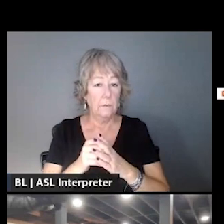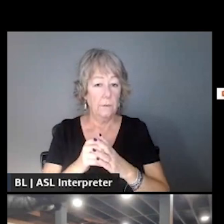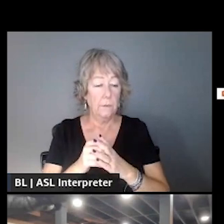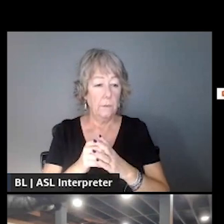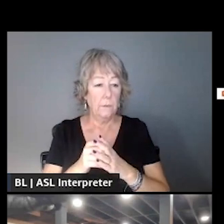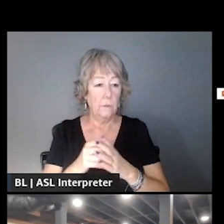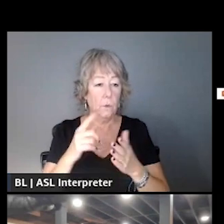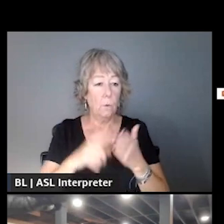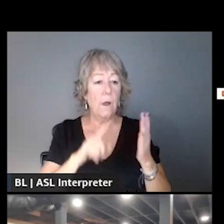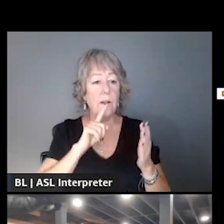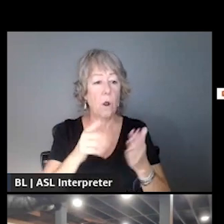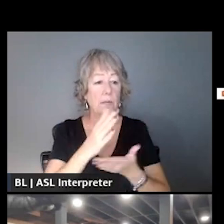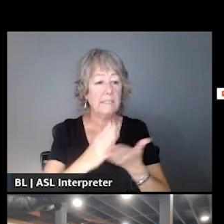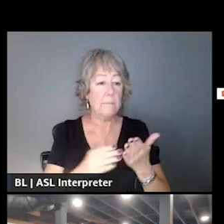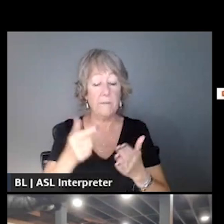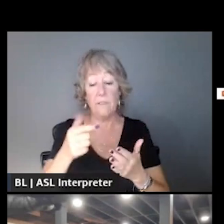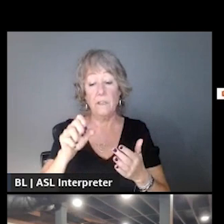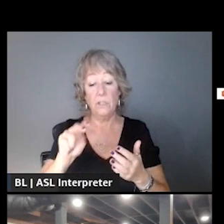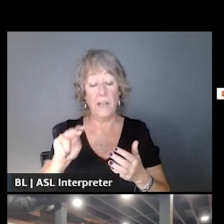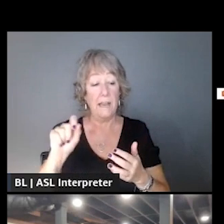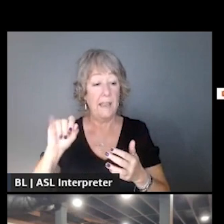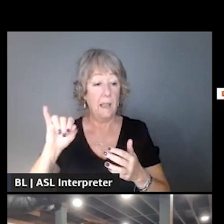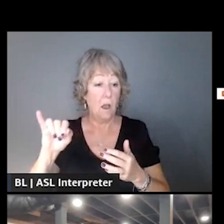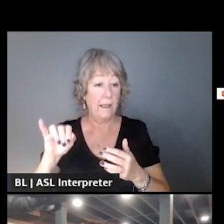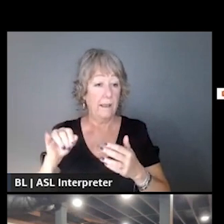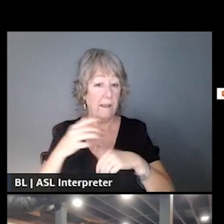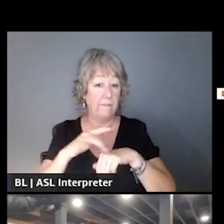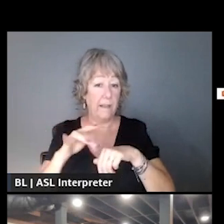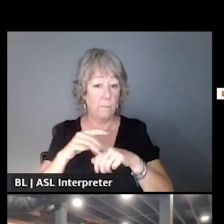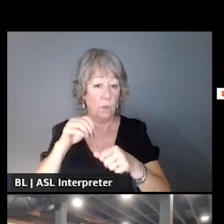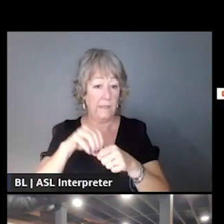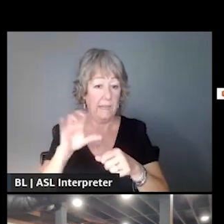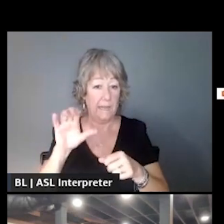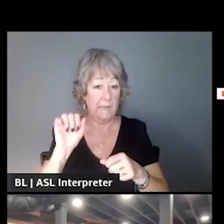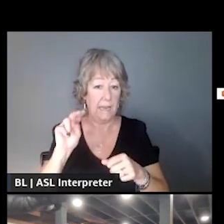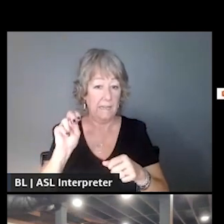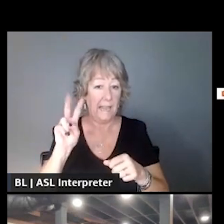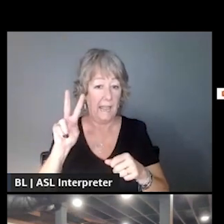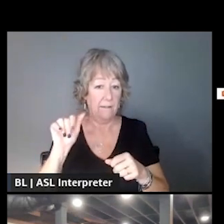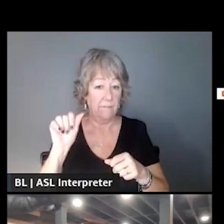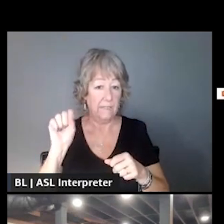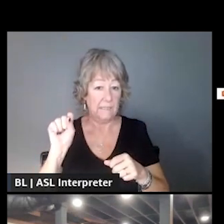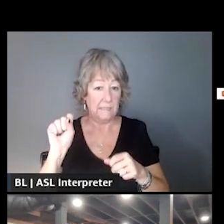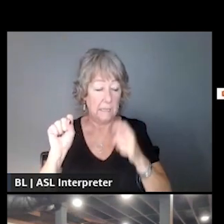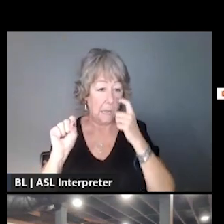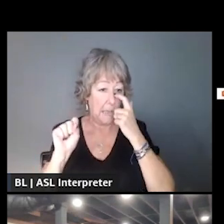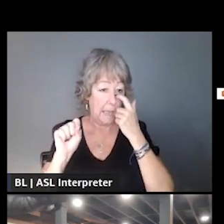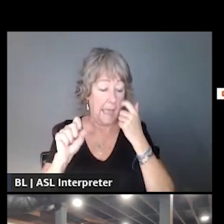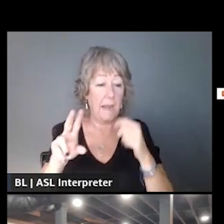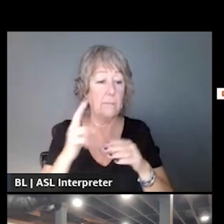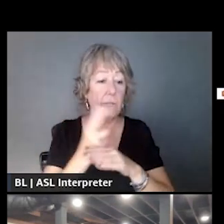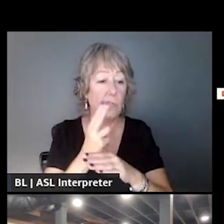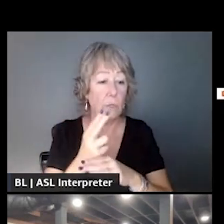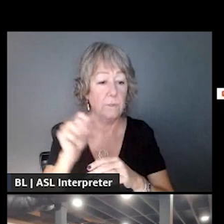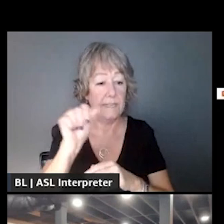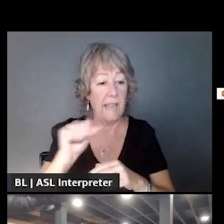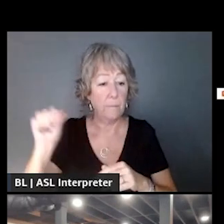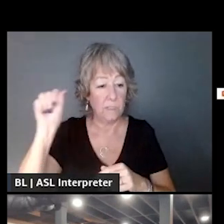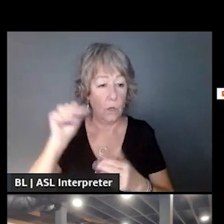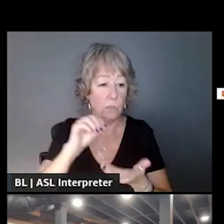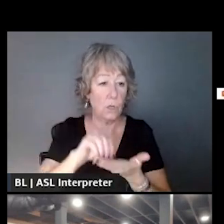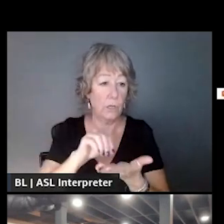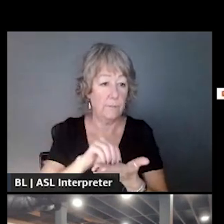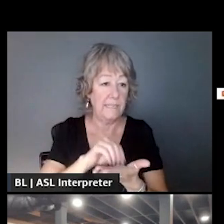what are some of the generative AI capabilities in Canvas? And I'm going to use the Amazon documentation as a source